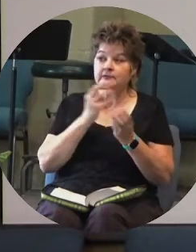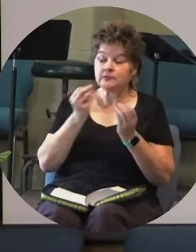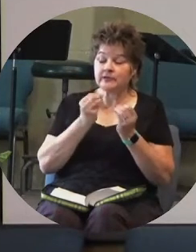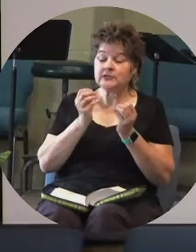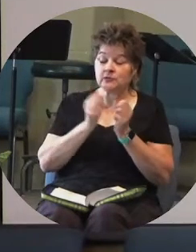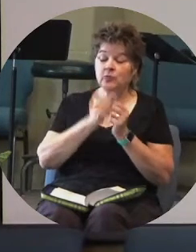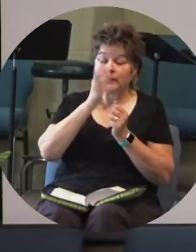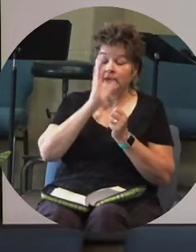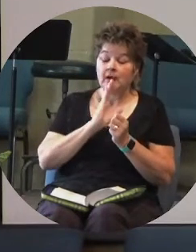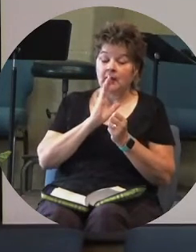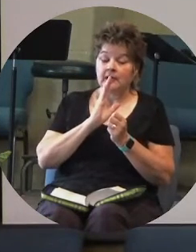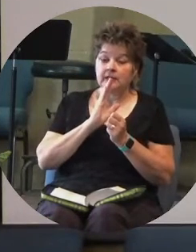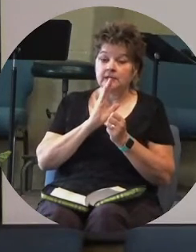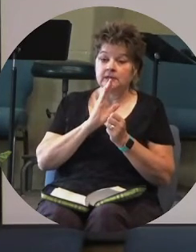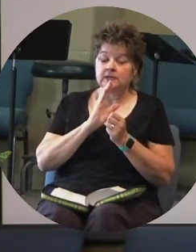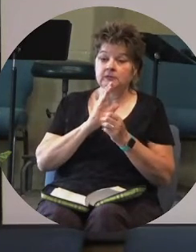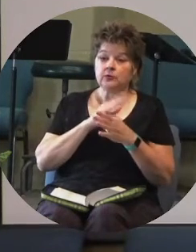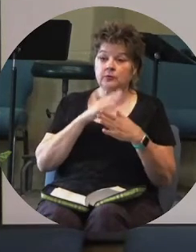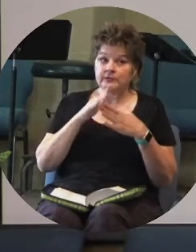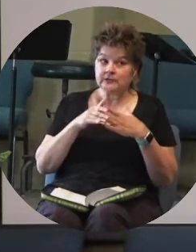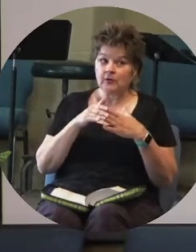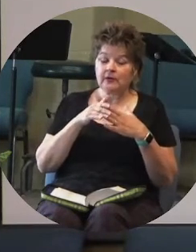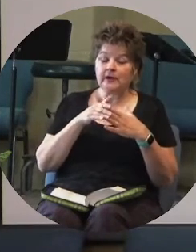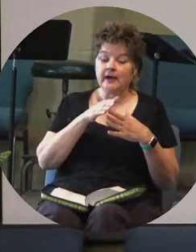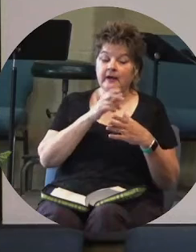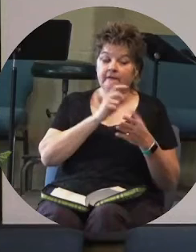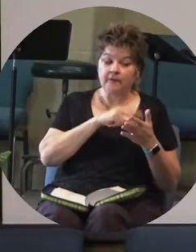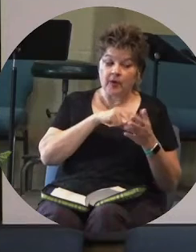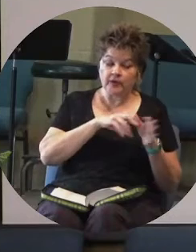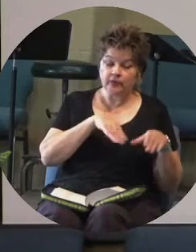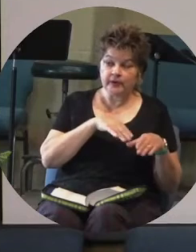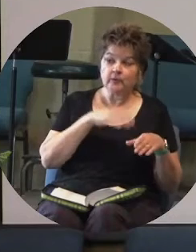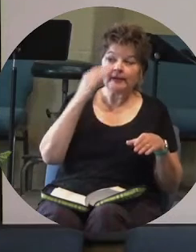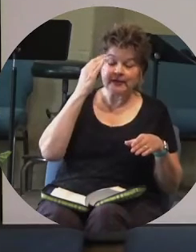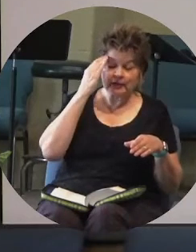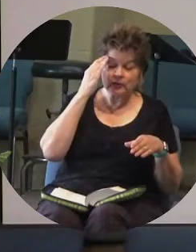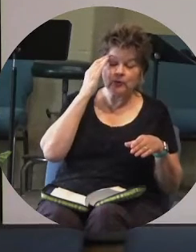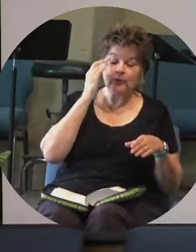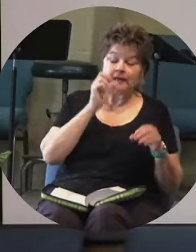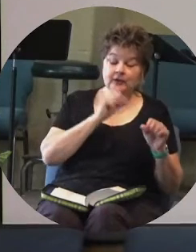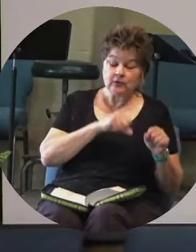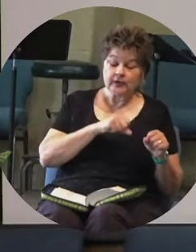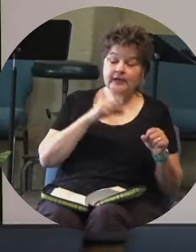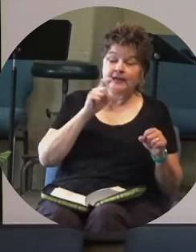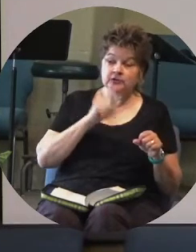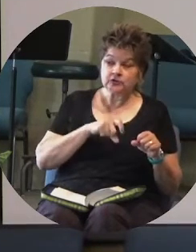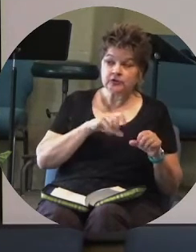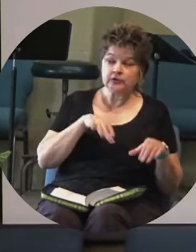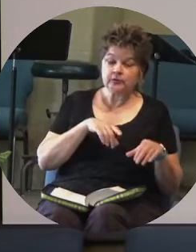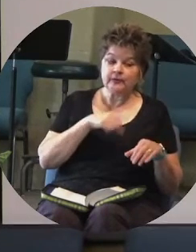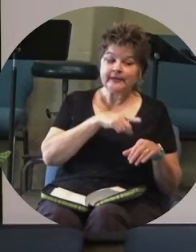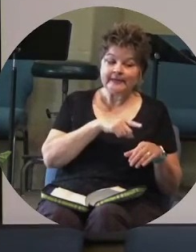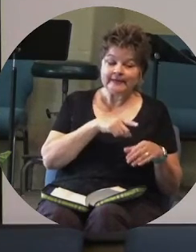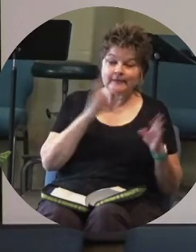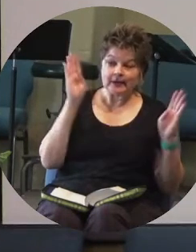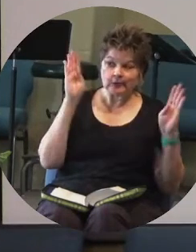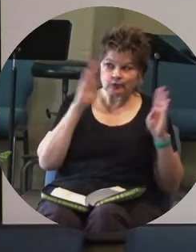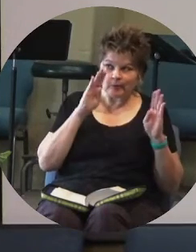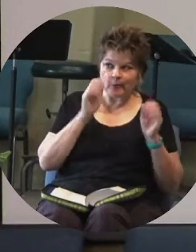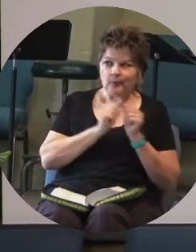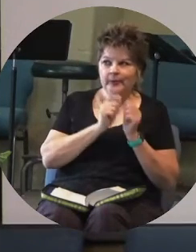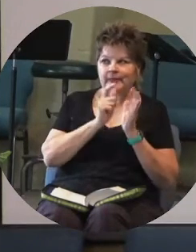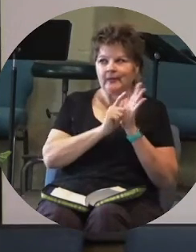The consequences for Paul doing what Paul knew he could do and should do was that he got in trouble with the